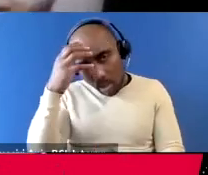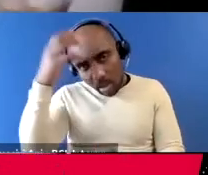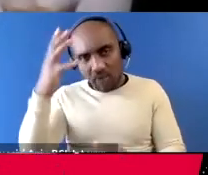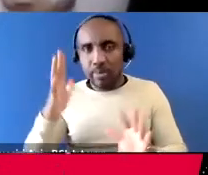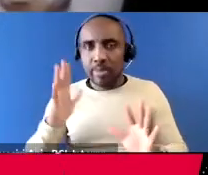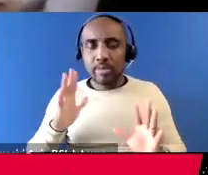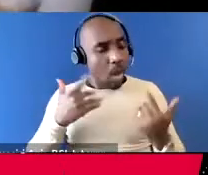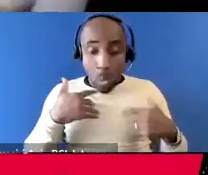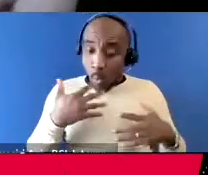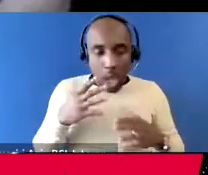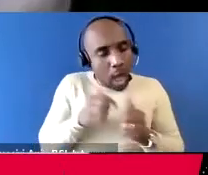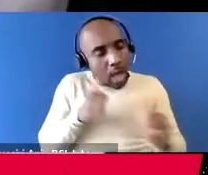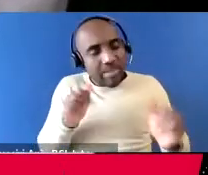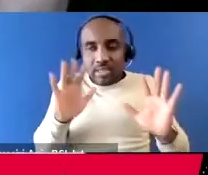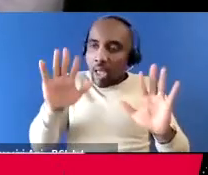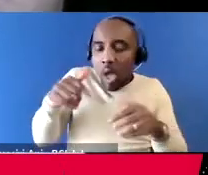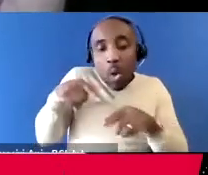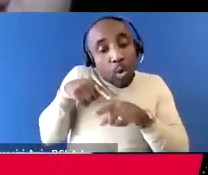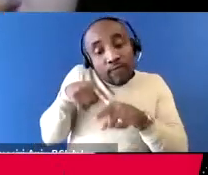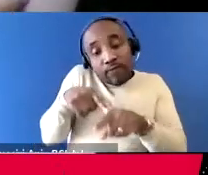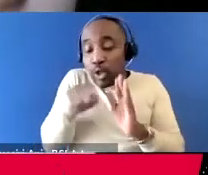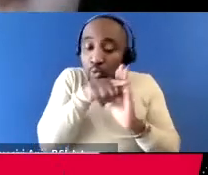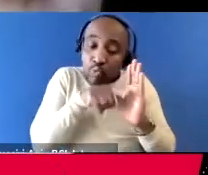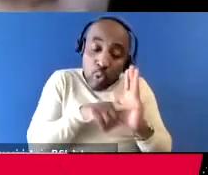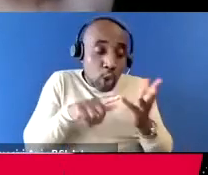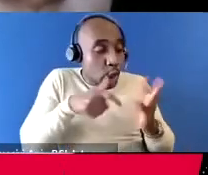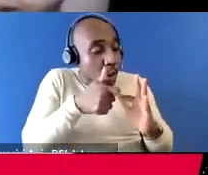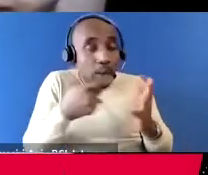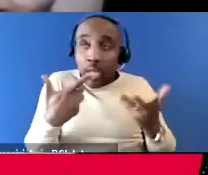Having talked all about accountability,